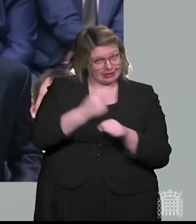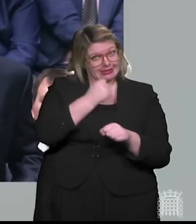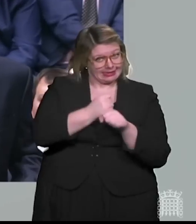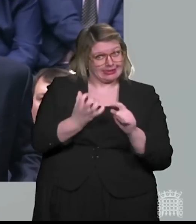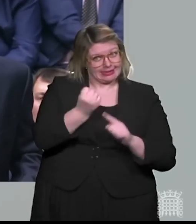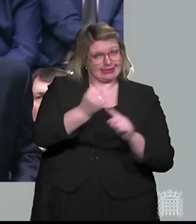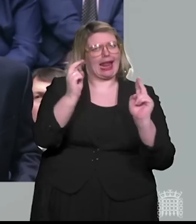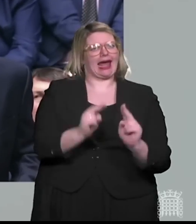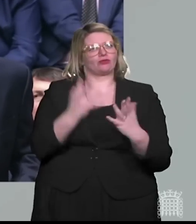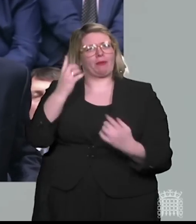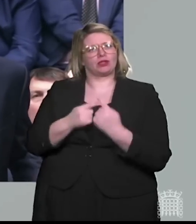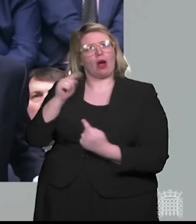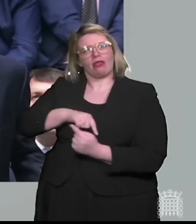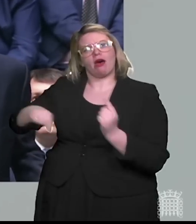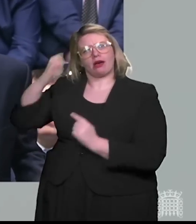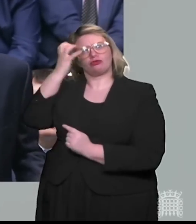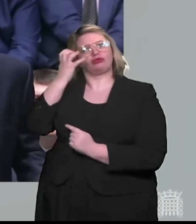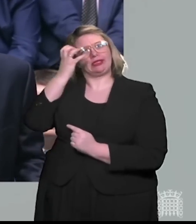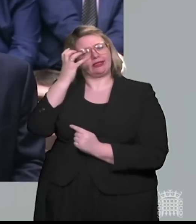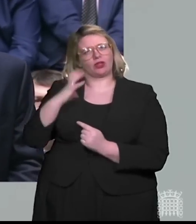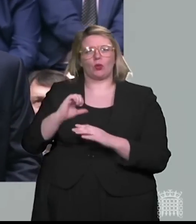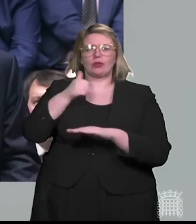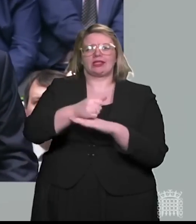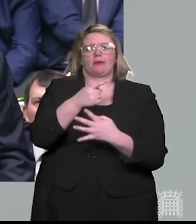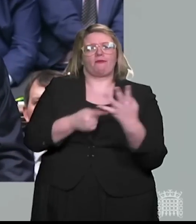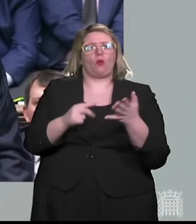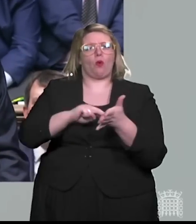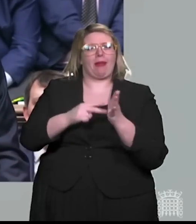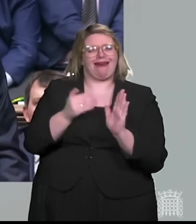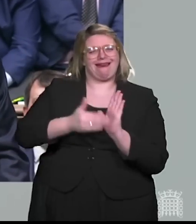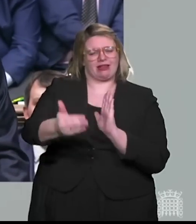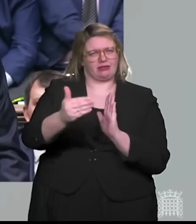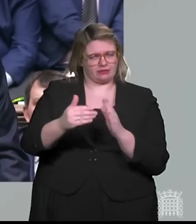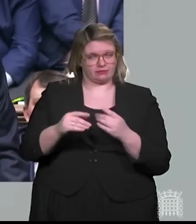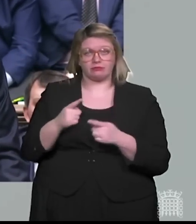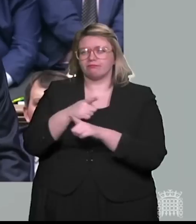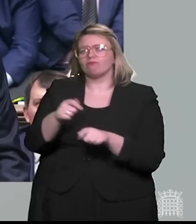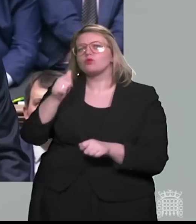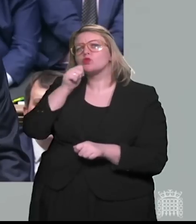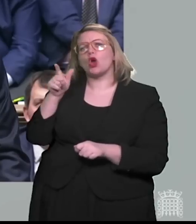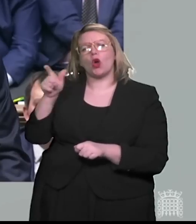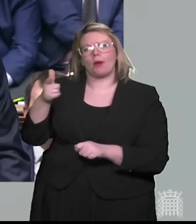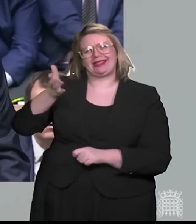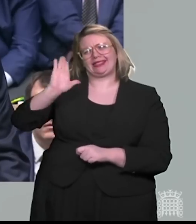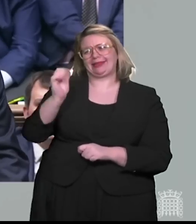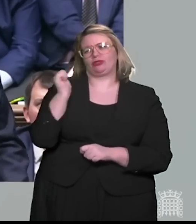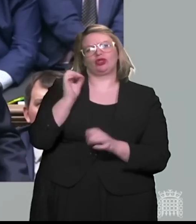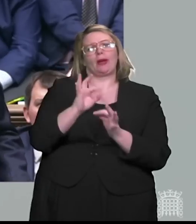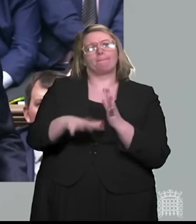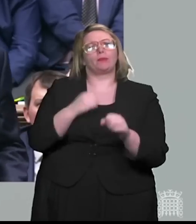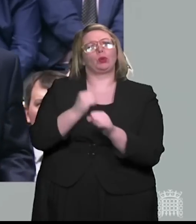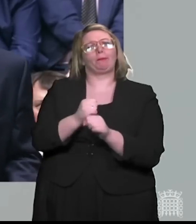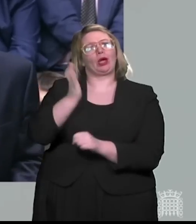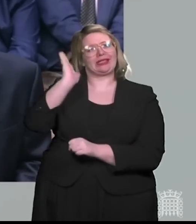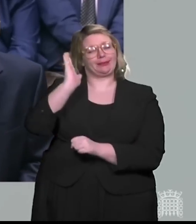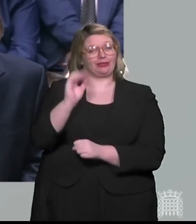4 pillars of our industrial strategy to address these issues. Colleagues will know from my Bloomberg speech, they all